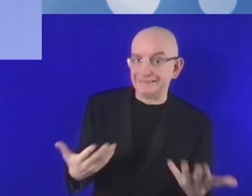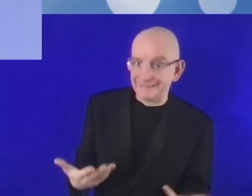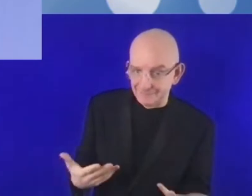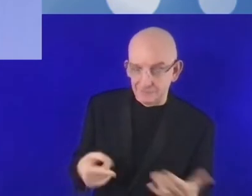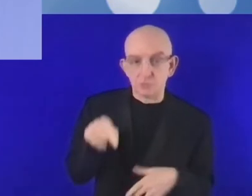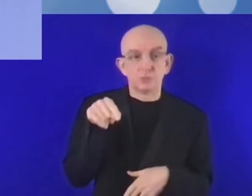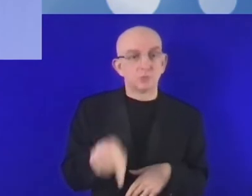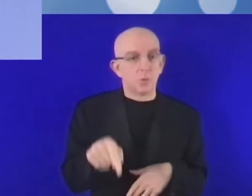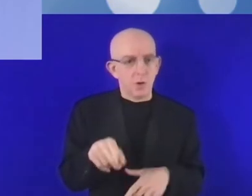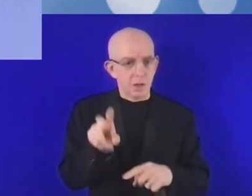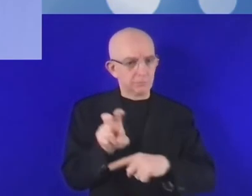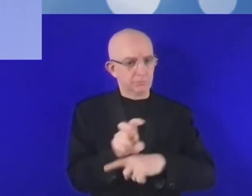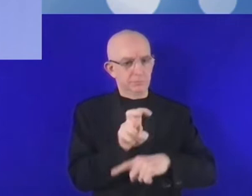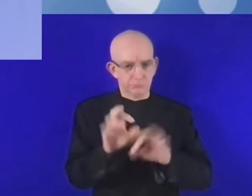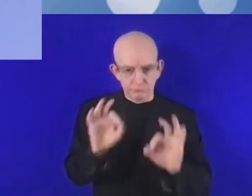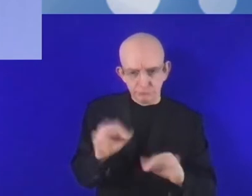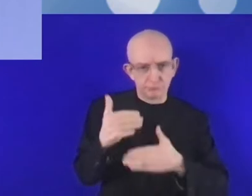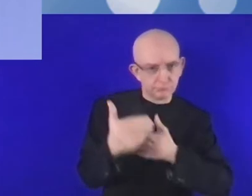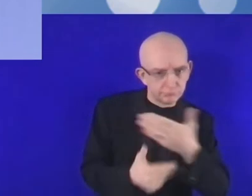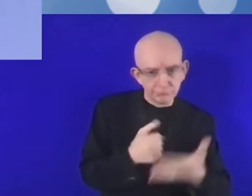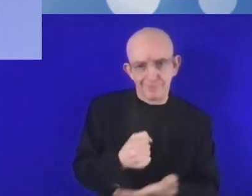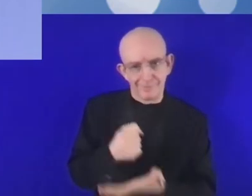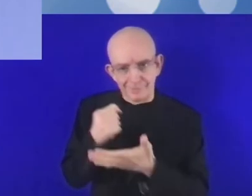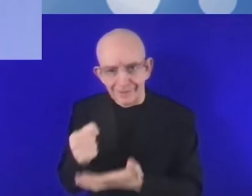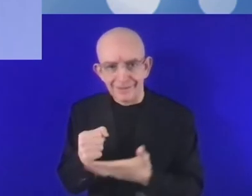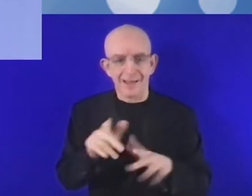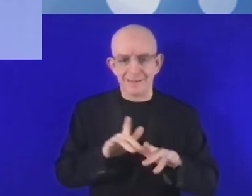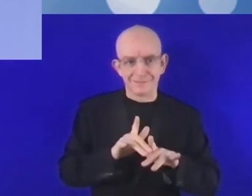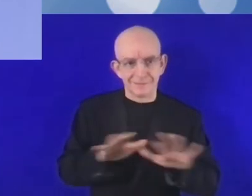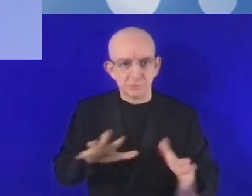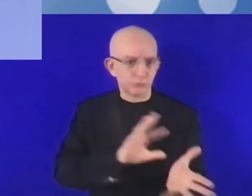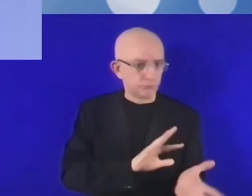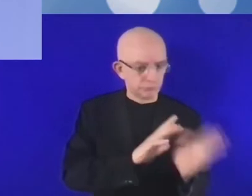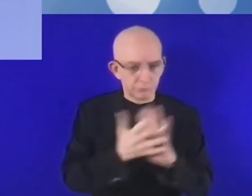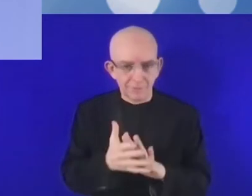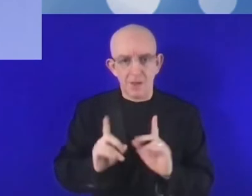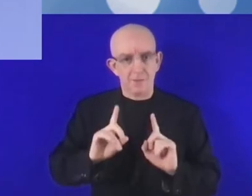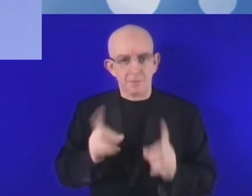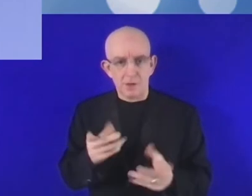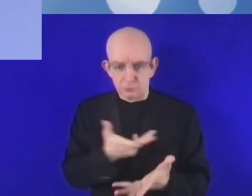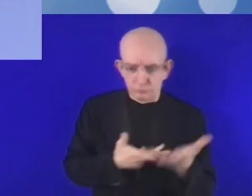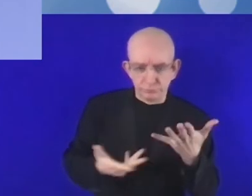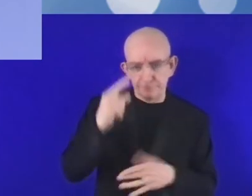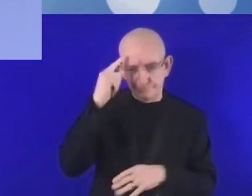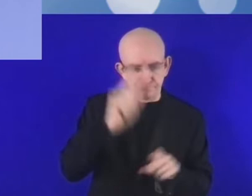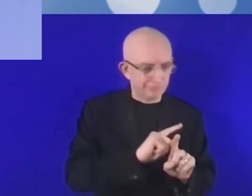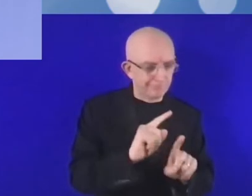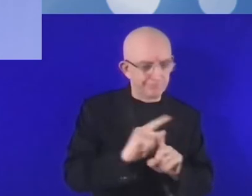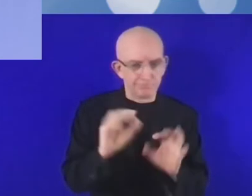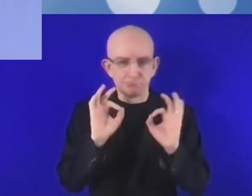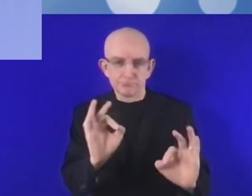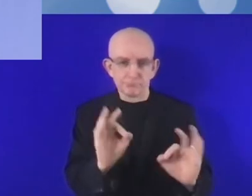and the ecosystem requires enabling policies regulations that impress innovation